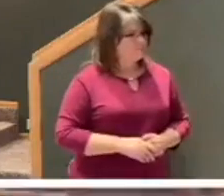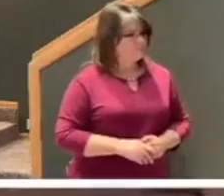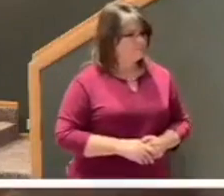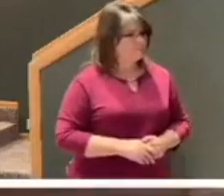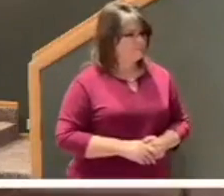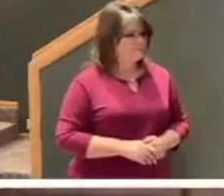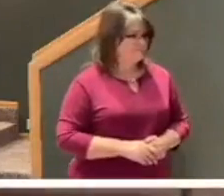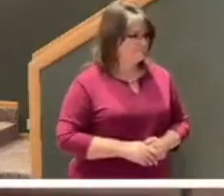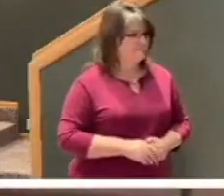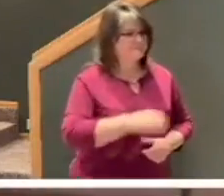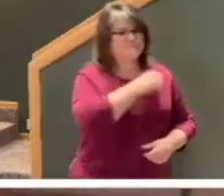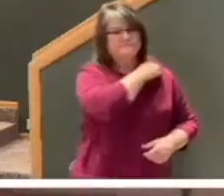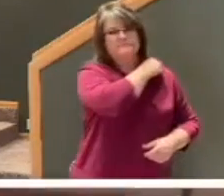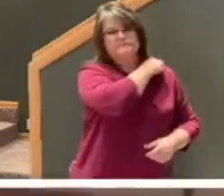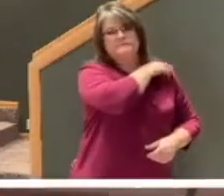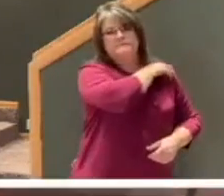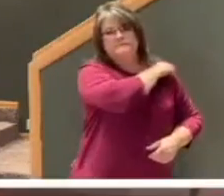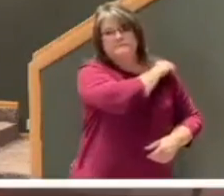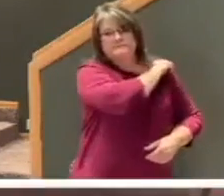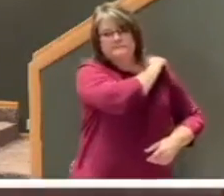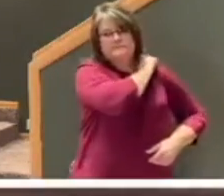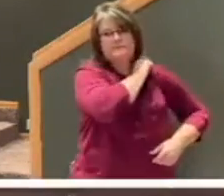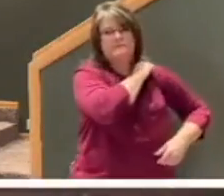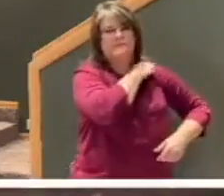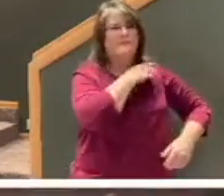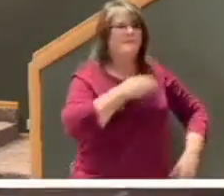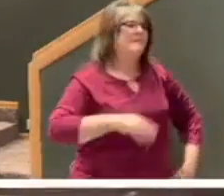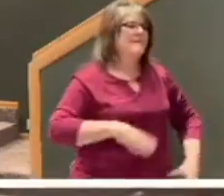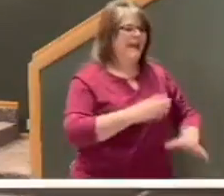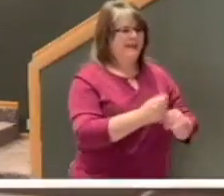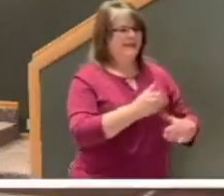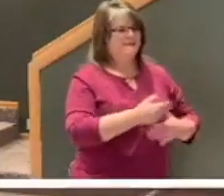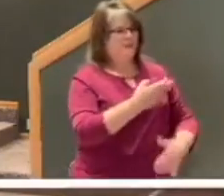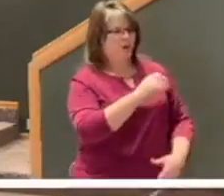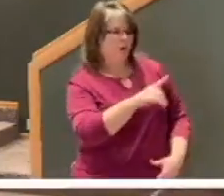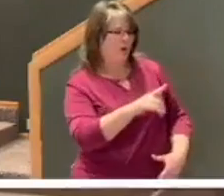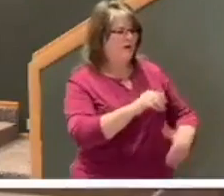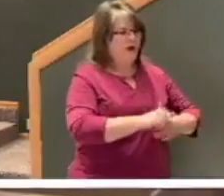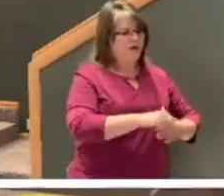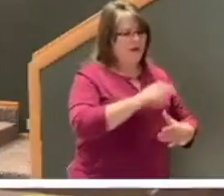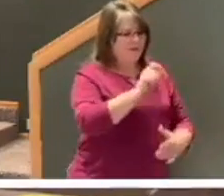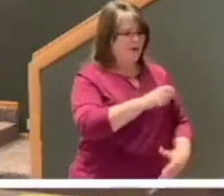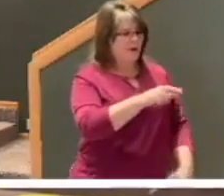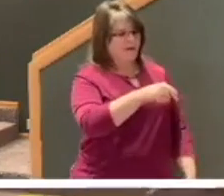Put the T on the end of that. Get some hood on that. Period.